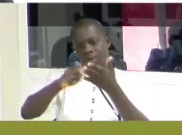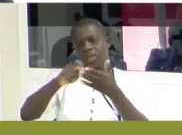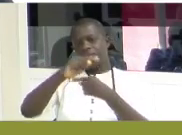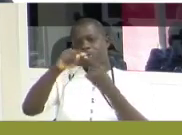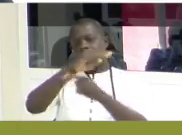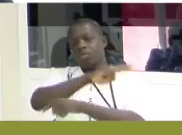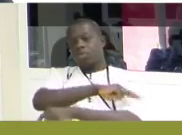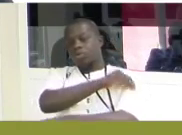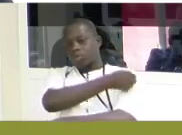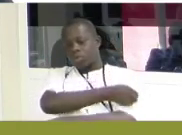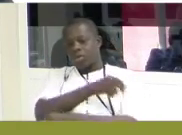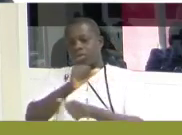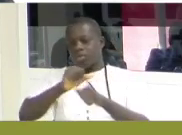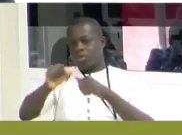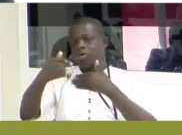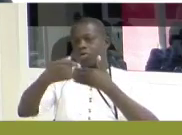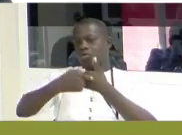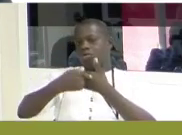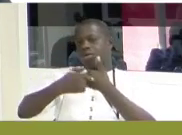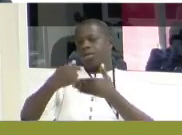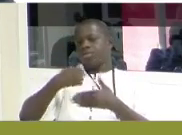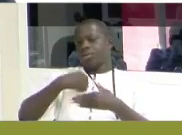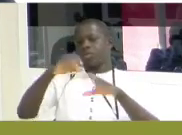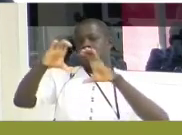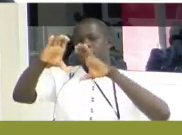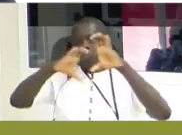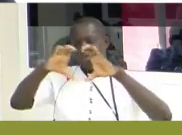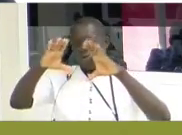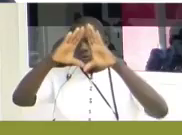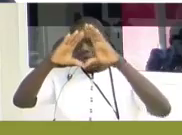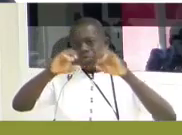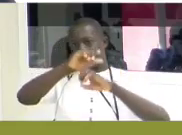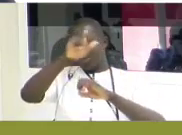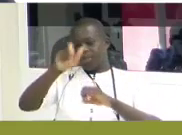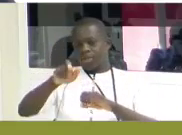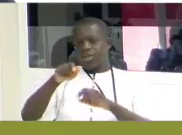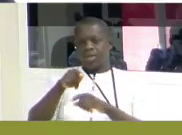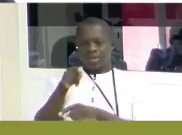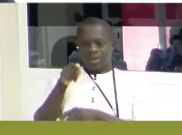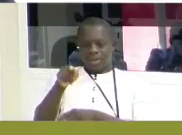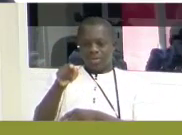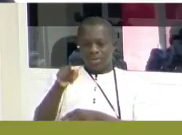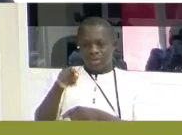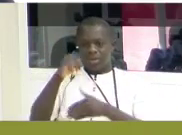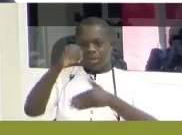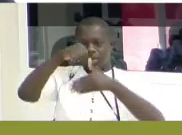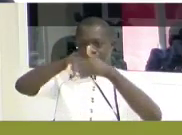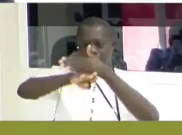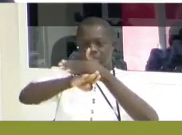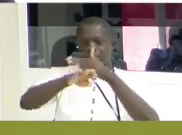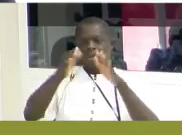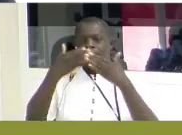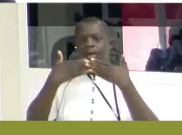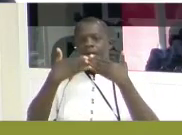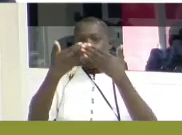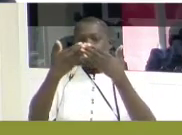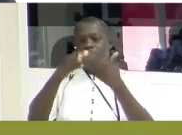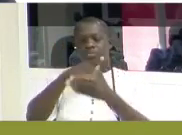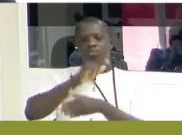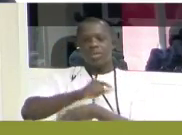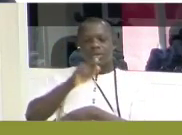officer. But in the end of that mail, I mentioned to him